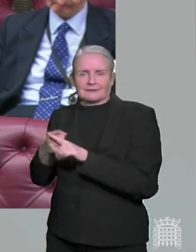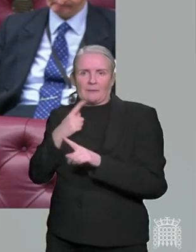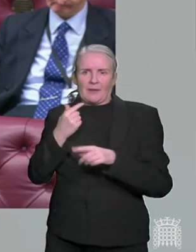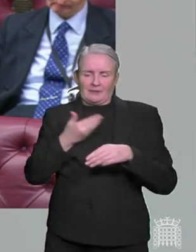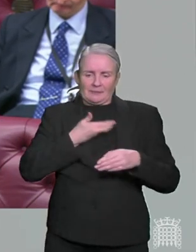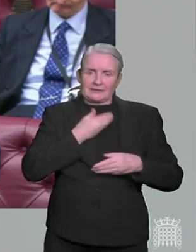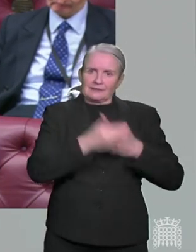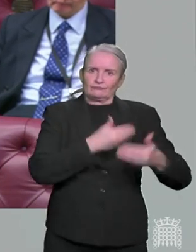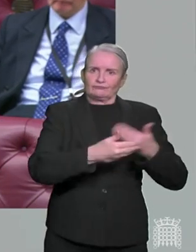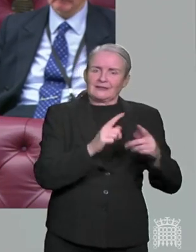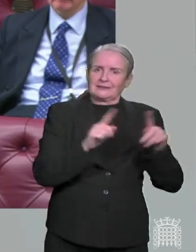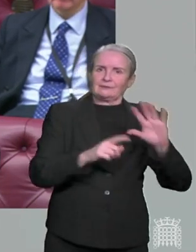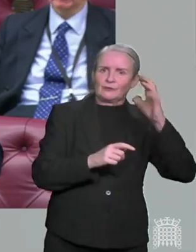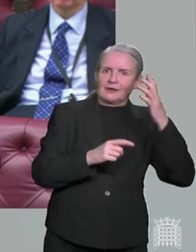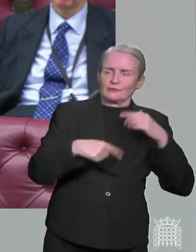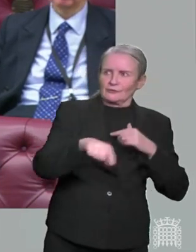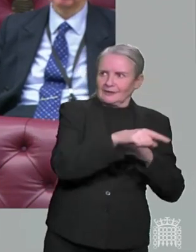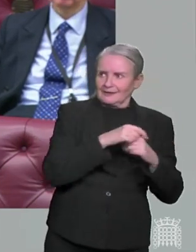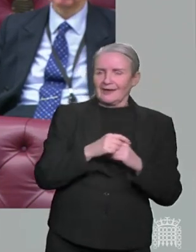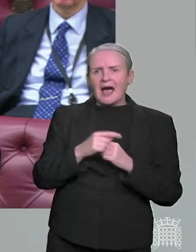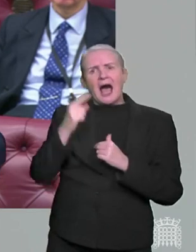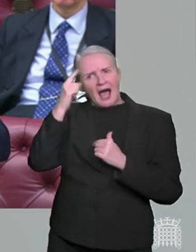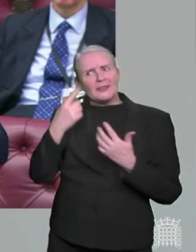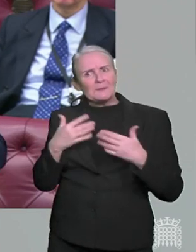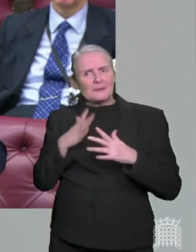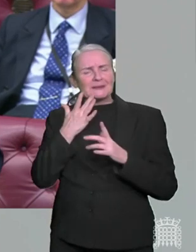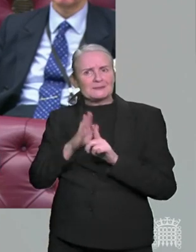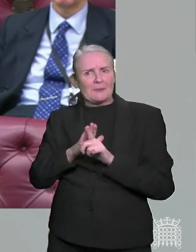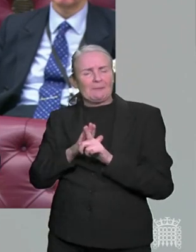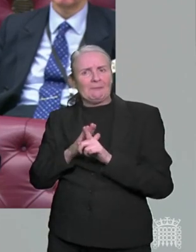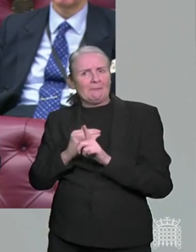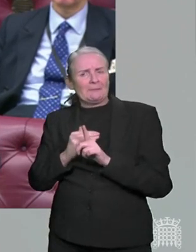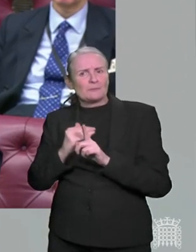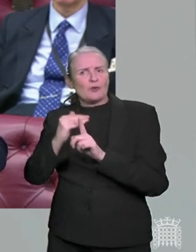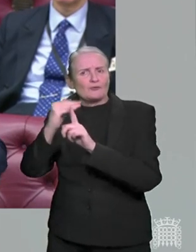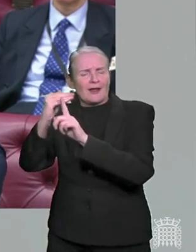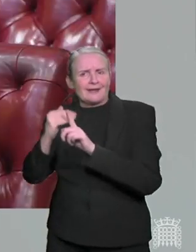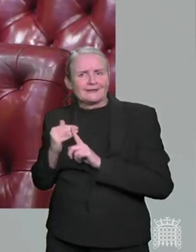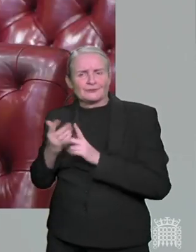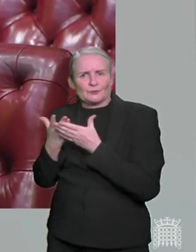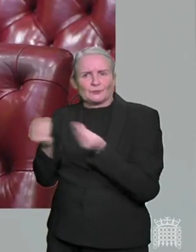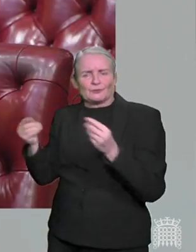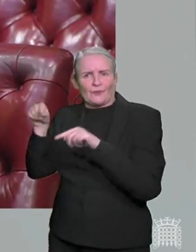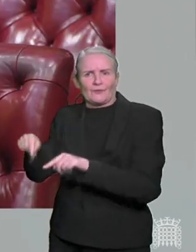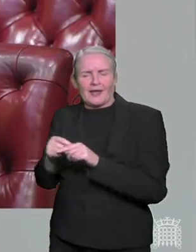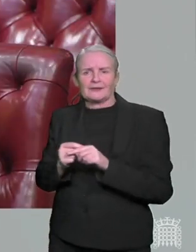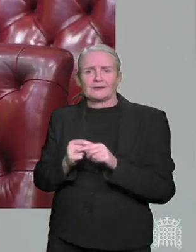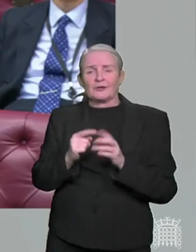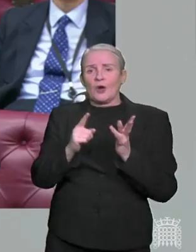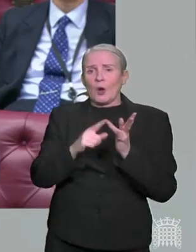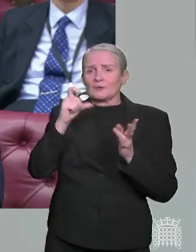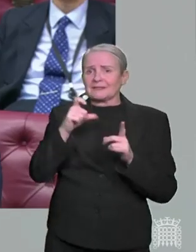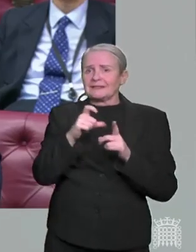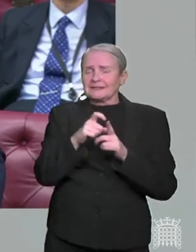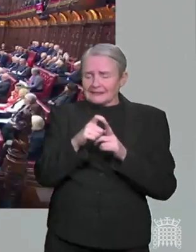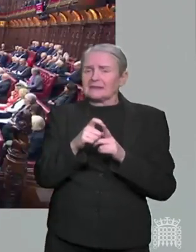the former Prime Minister, who's now the Foreign Secretary, we did make some progress. And also, I think the OECD would say they've made a lot of progress, but I'll certainly check up